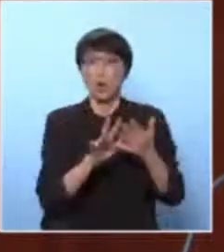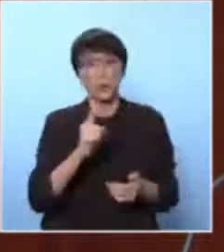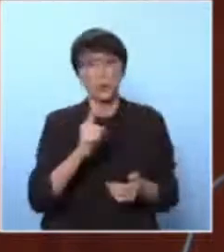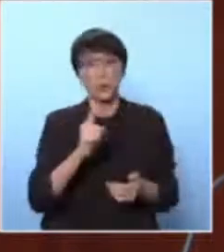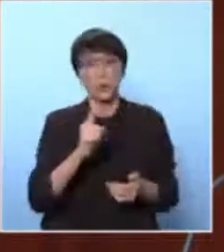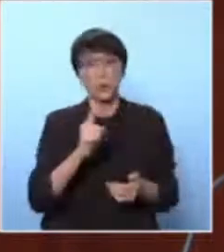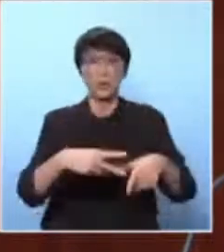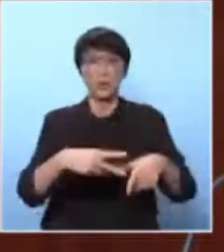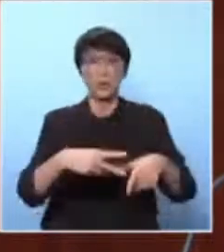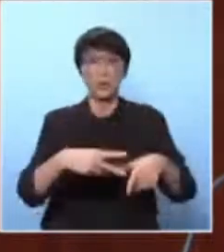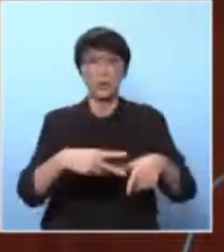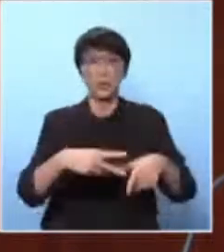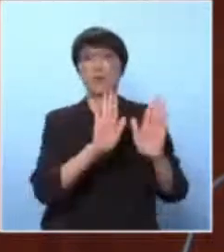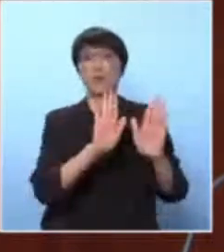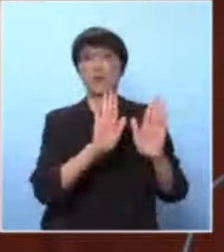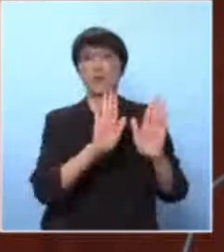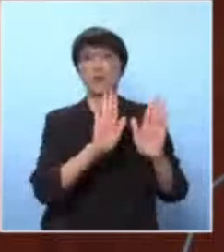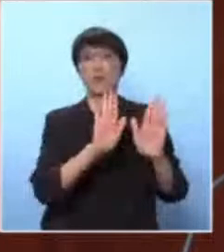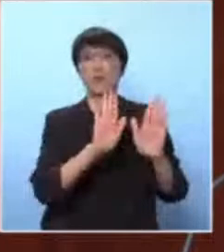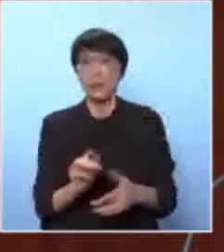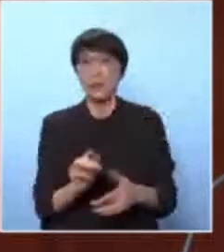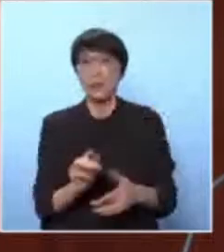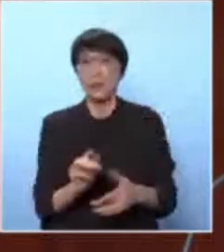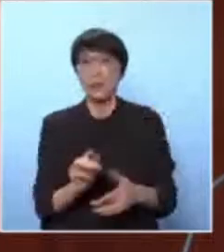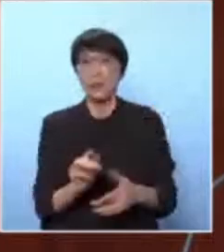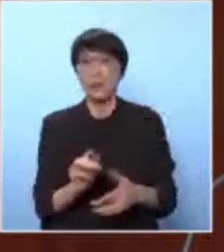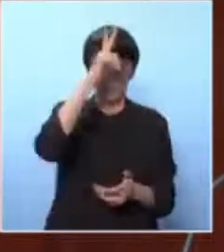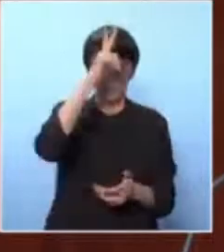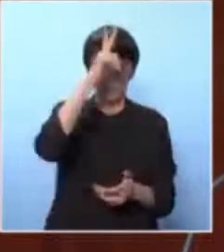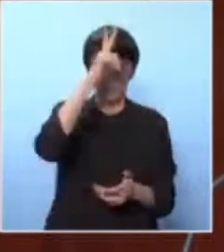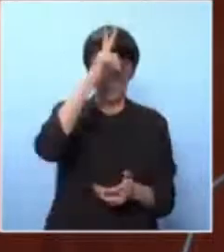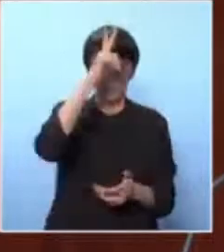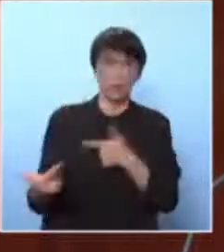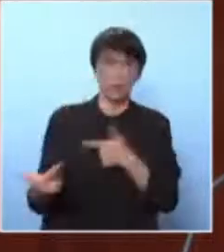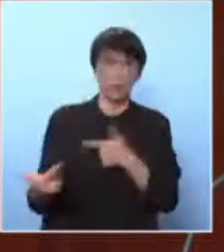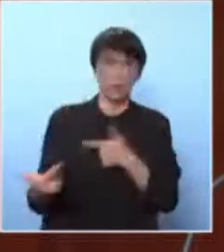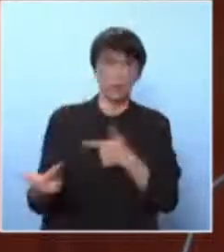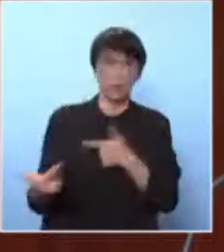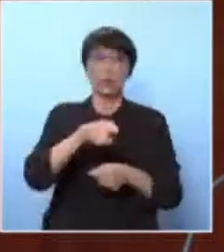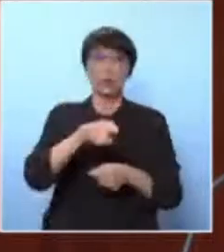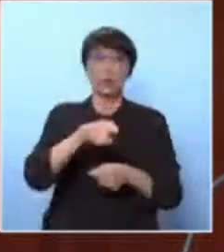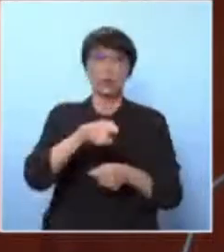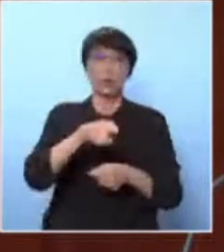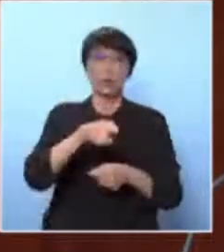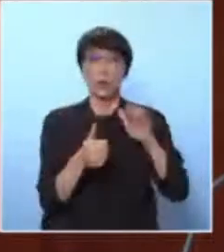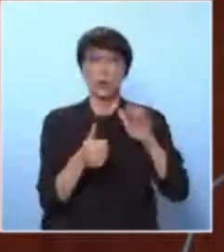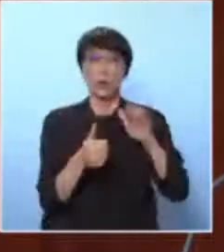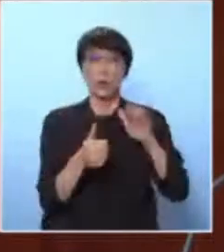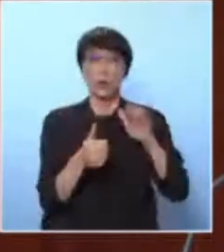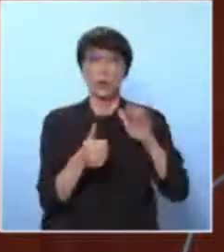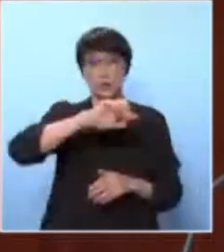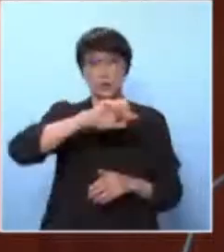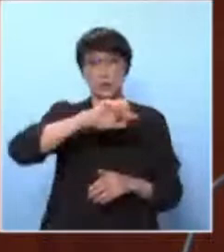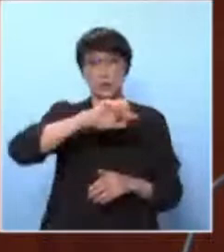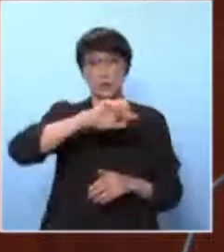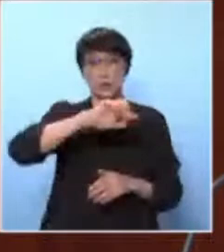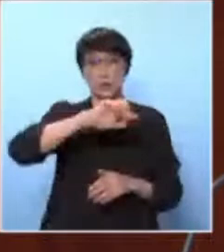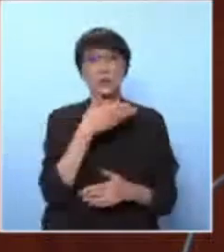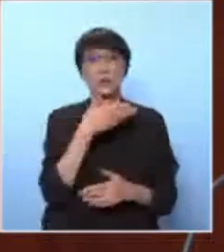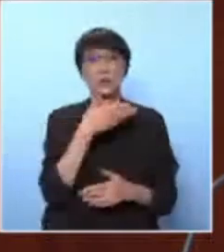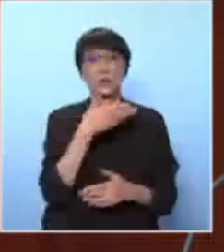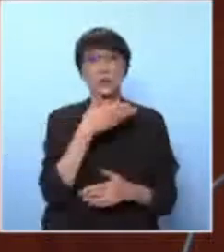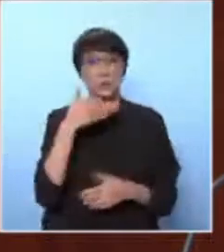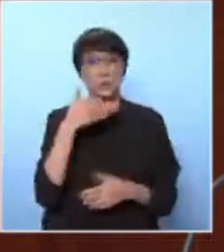Also, we will continue to enhance the support provided by these centers for EM new arrivals and youths, and